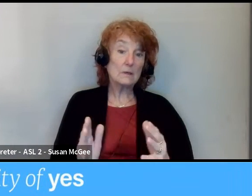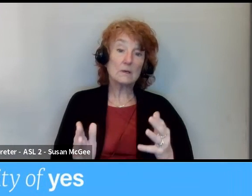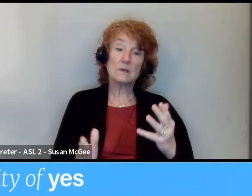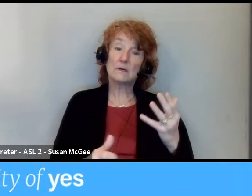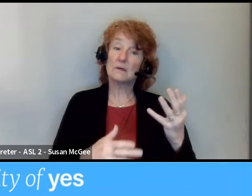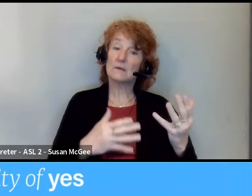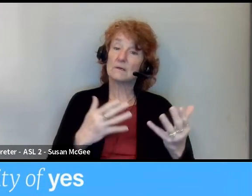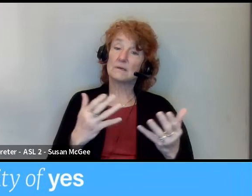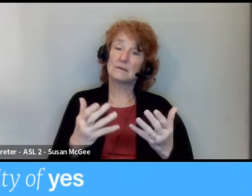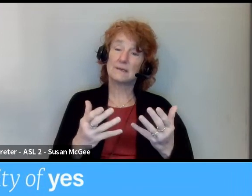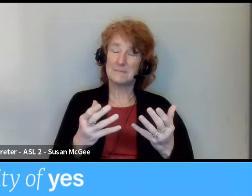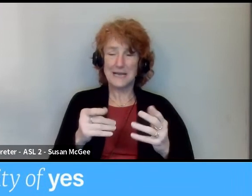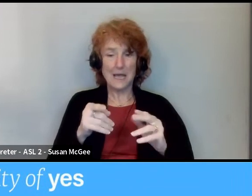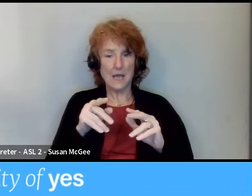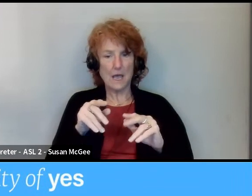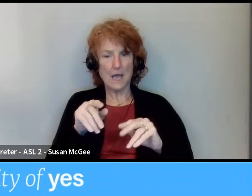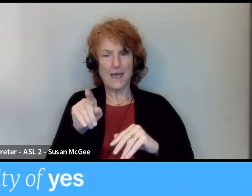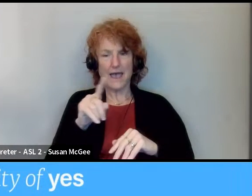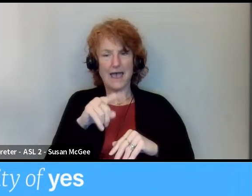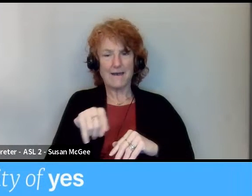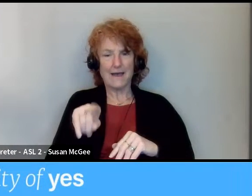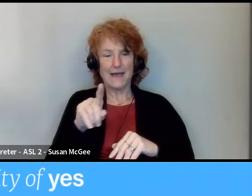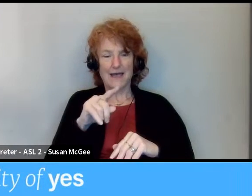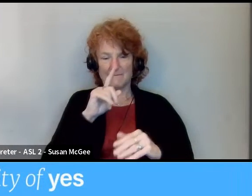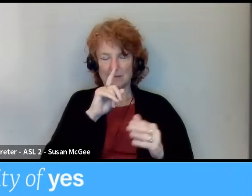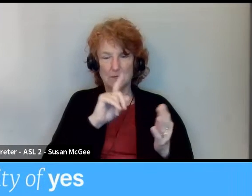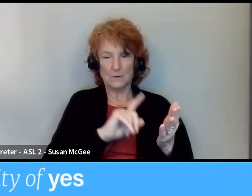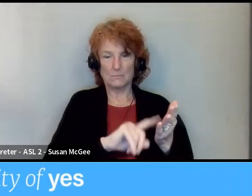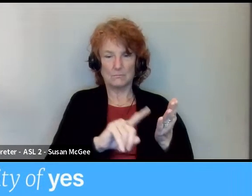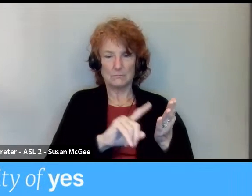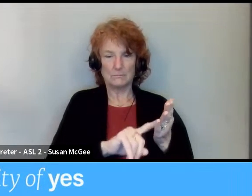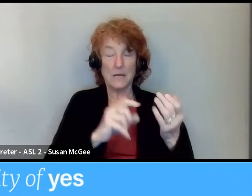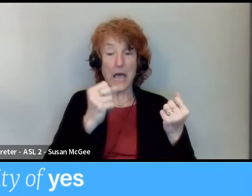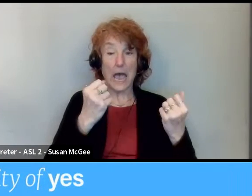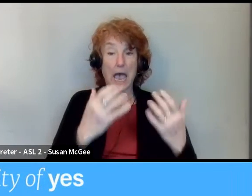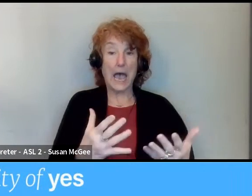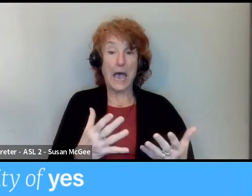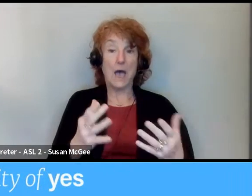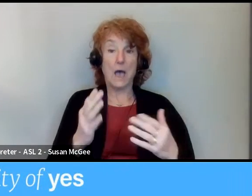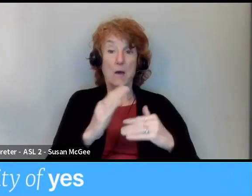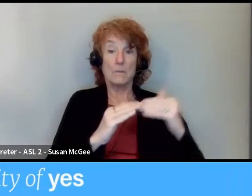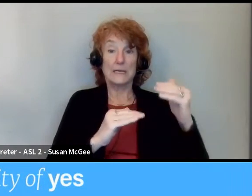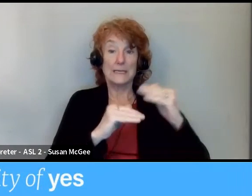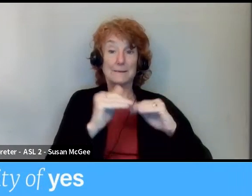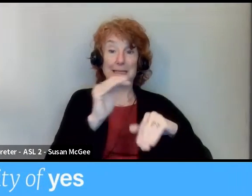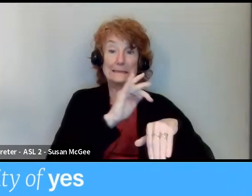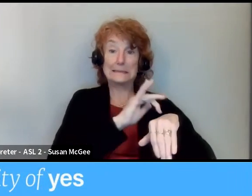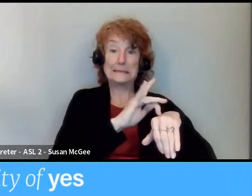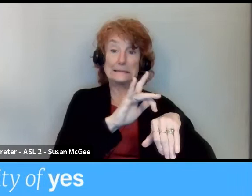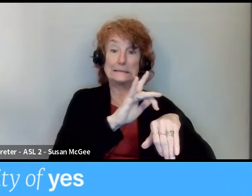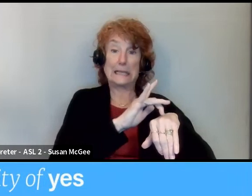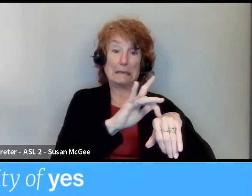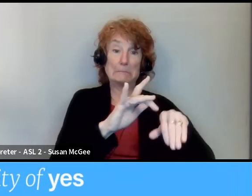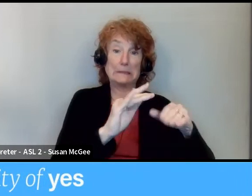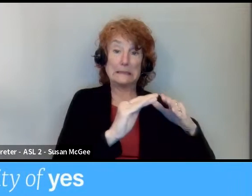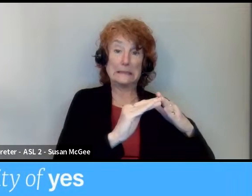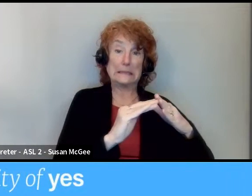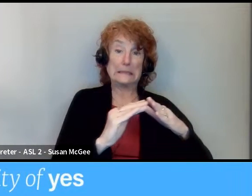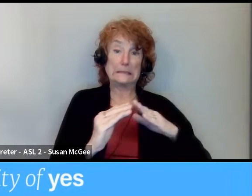mean, have you looked into the number of empty buildings in the city, being that there is such a